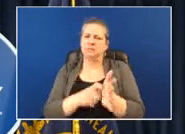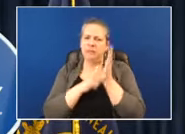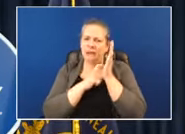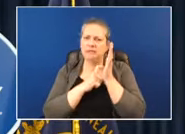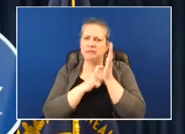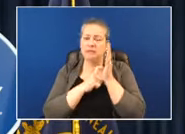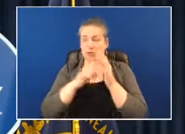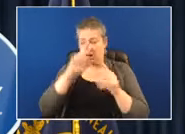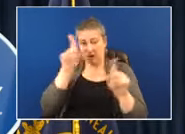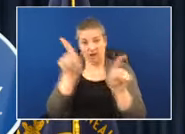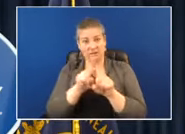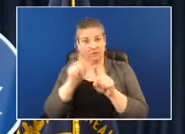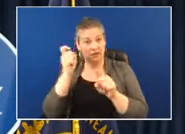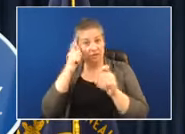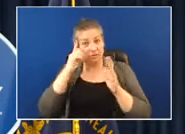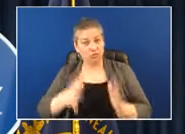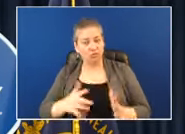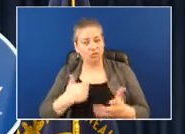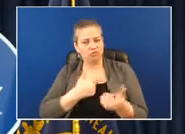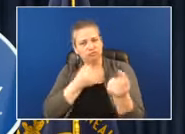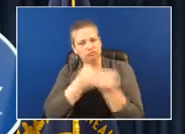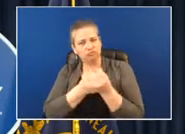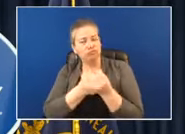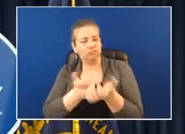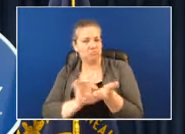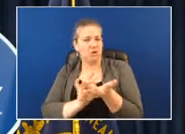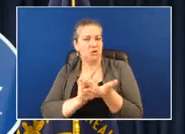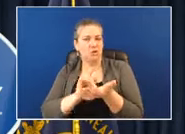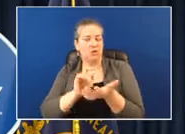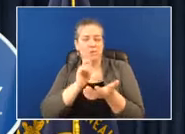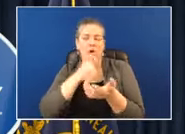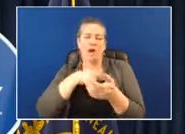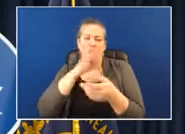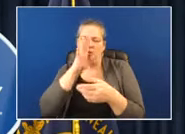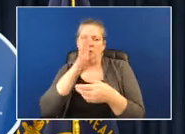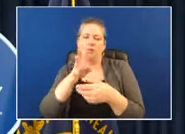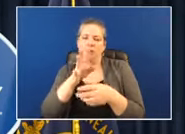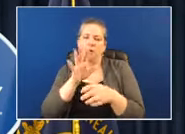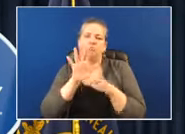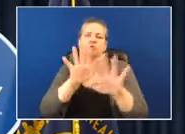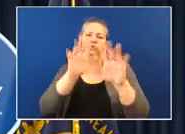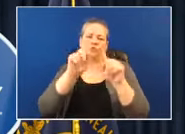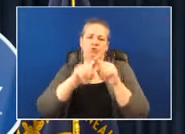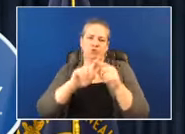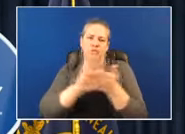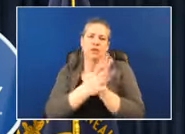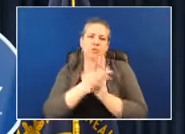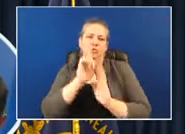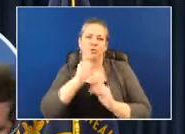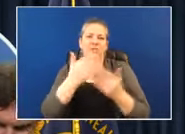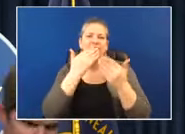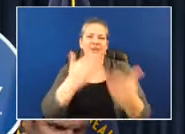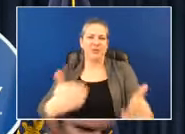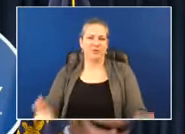governor, I am for medical marijuana, and I will continue to push it until we make it a reality. Thank you all very much.